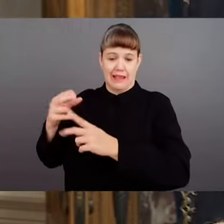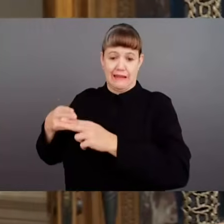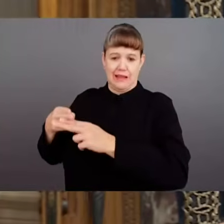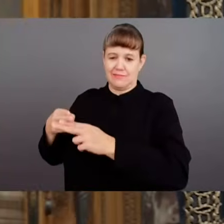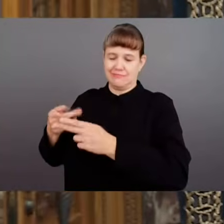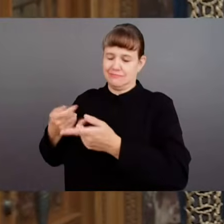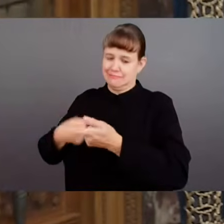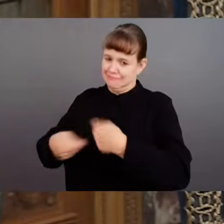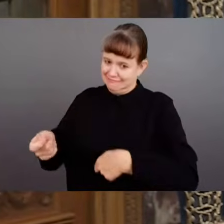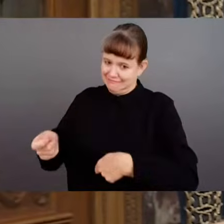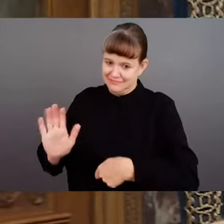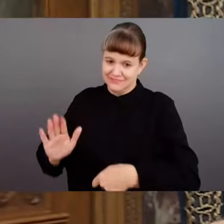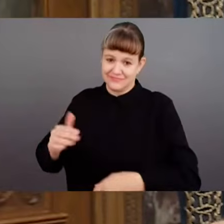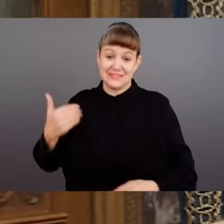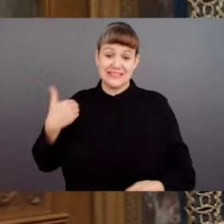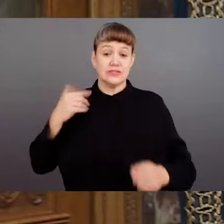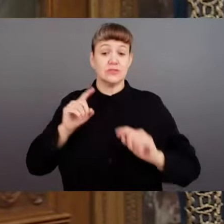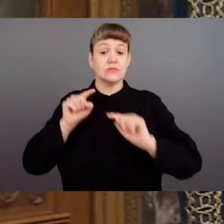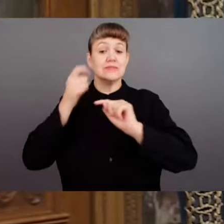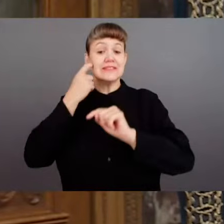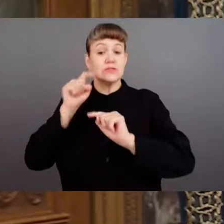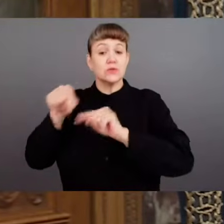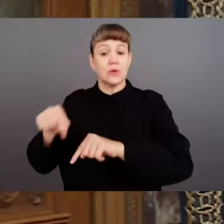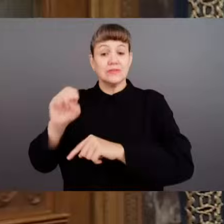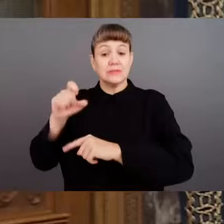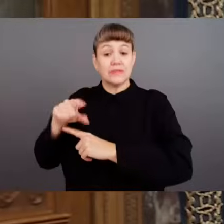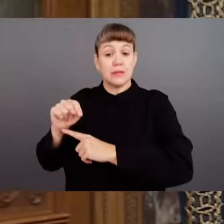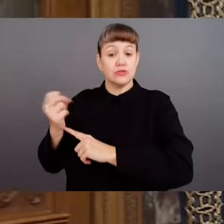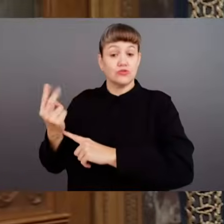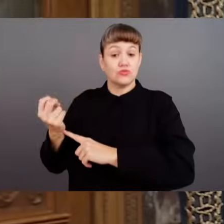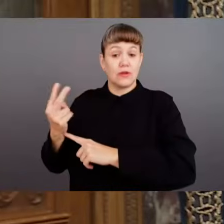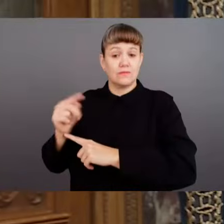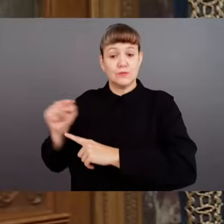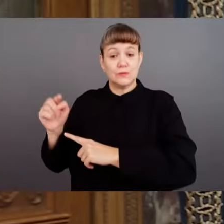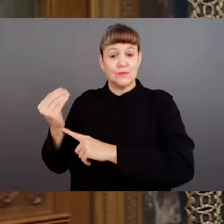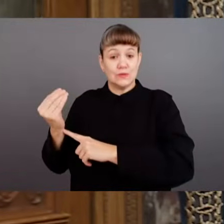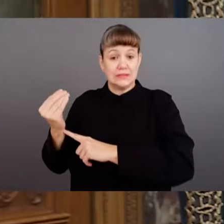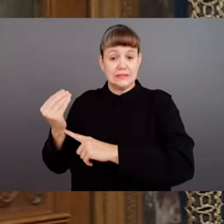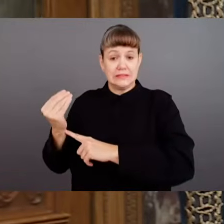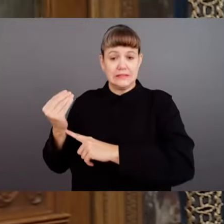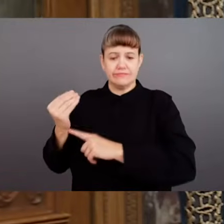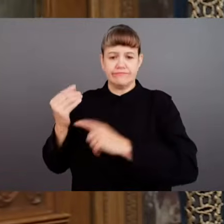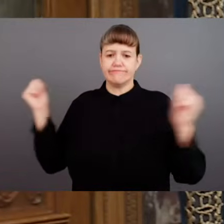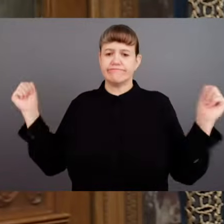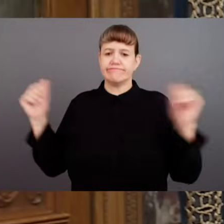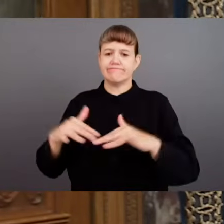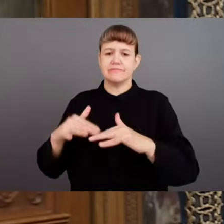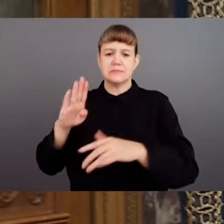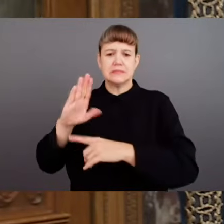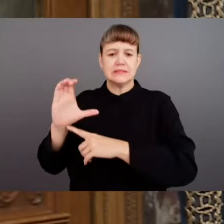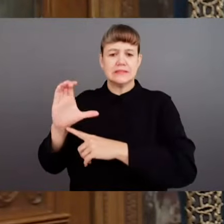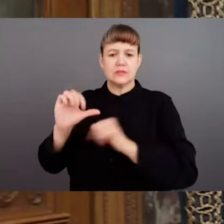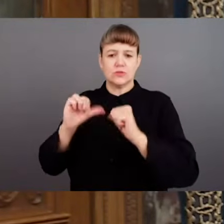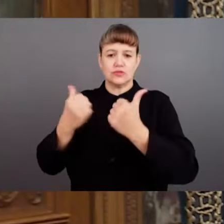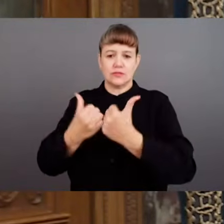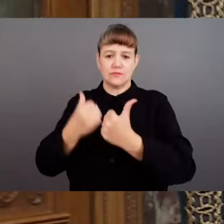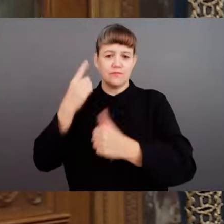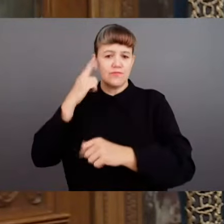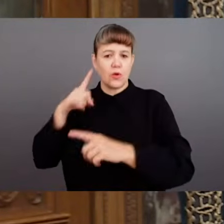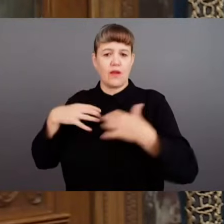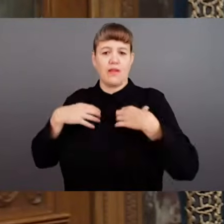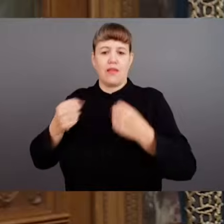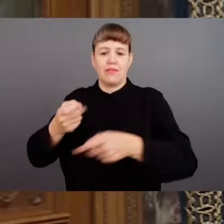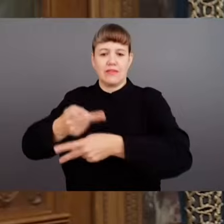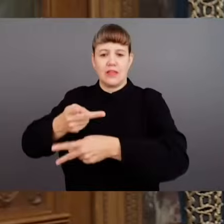September 12th to 14th. It was an event resplendent with photo albums chronicling history, and especially crafts and donated